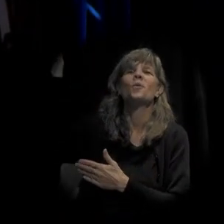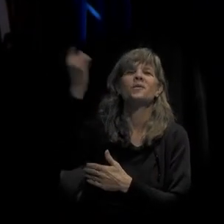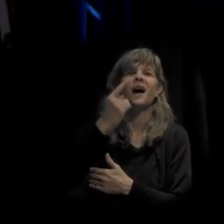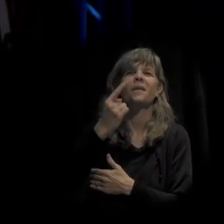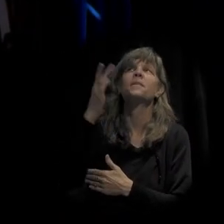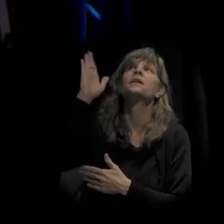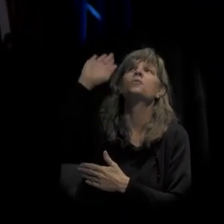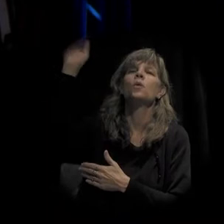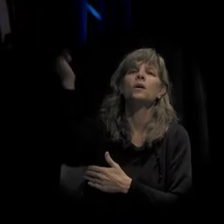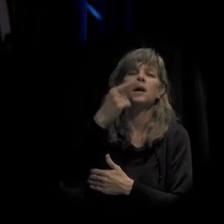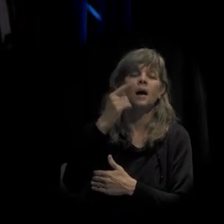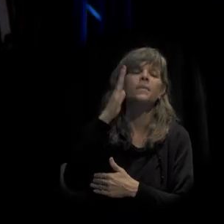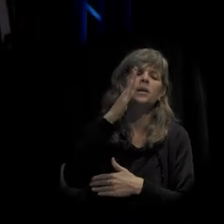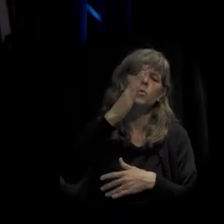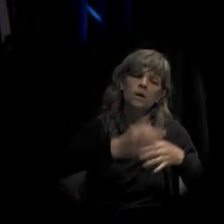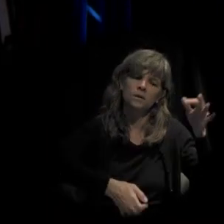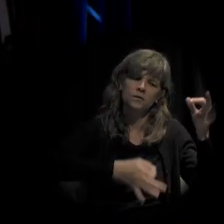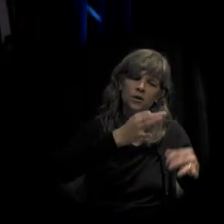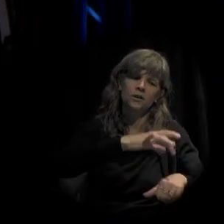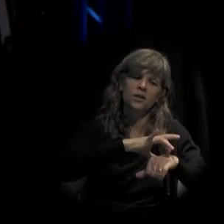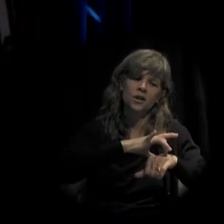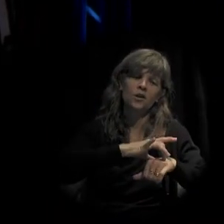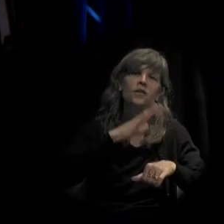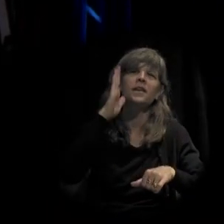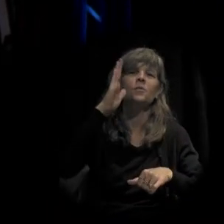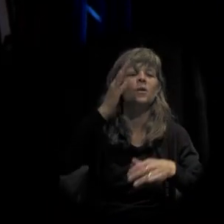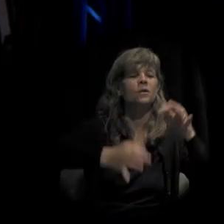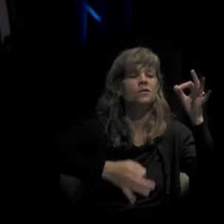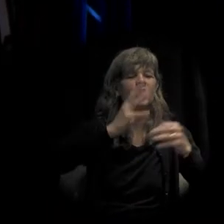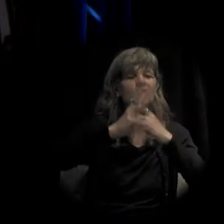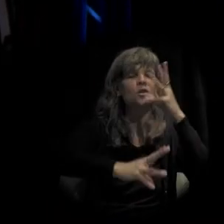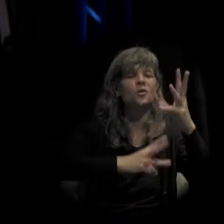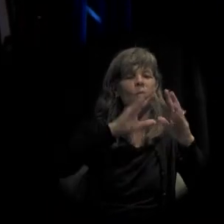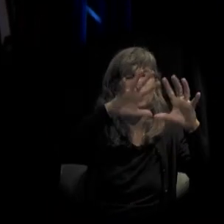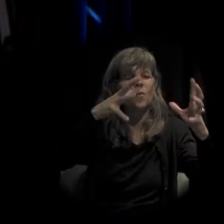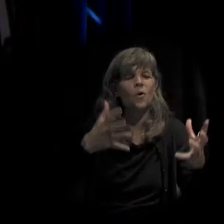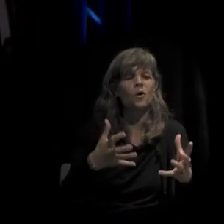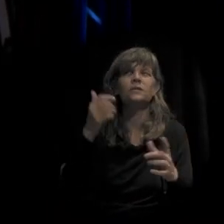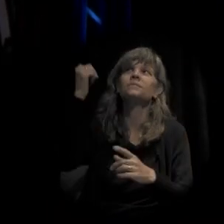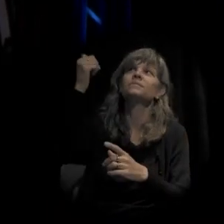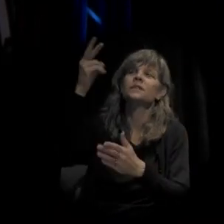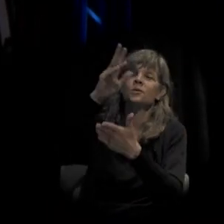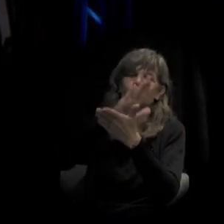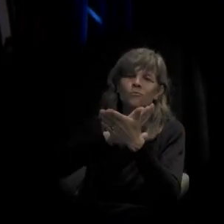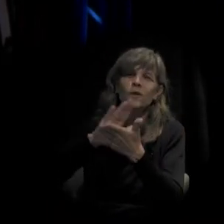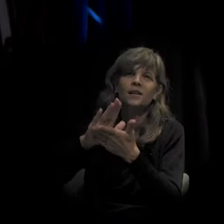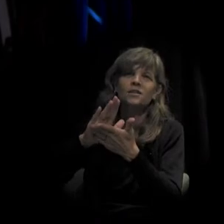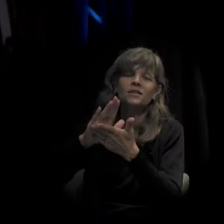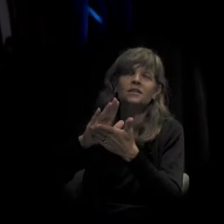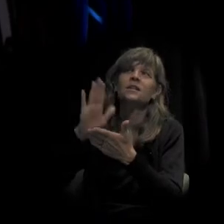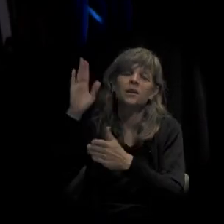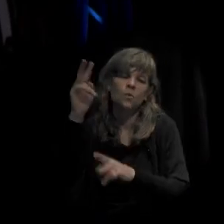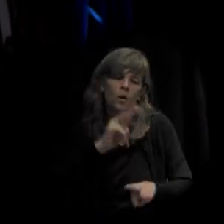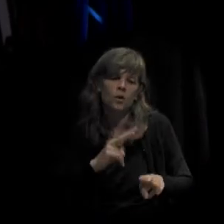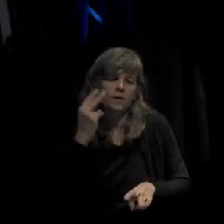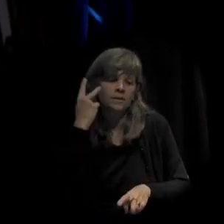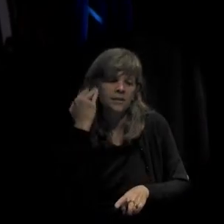For he comes to judge the earth. He will judge the world in righteousness and the peoples in his faithfulness.